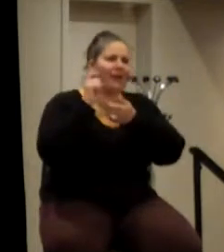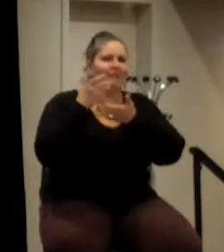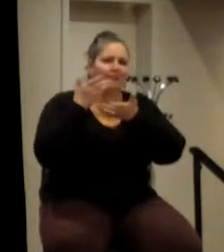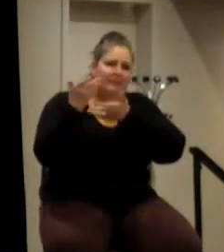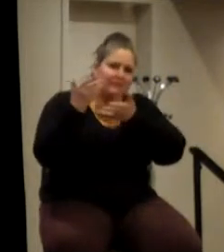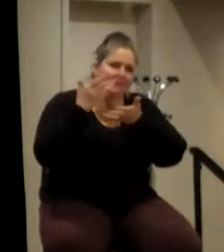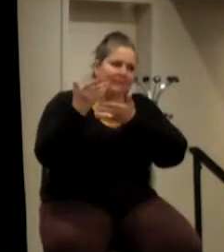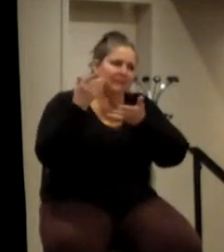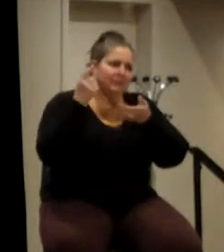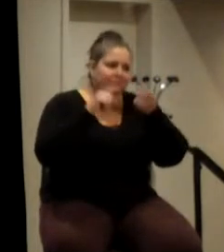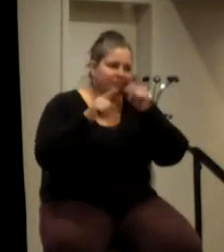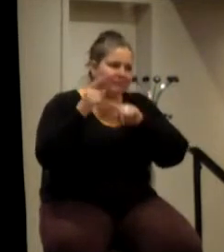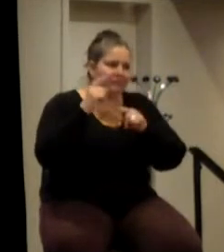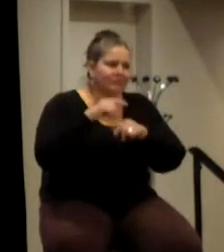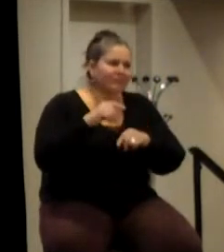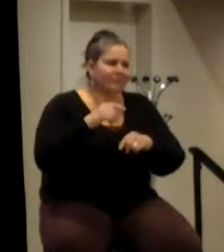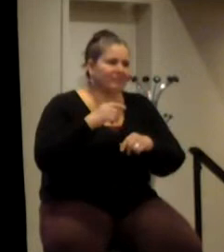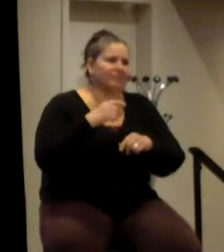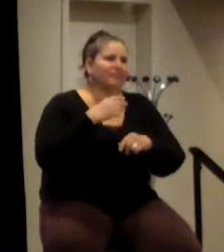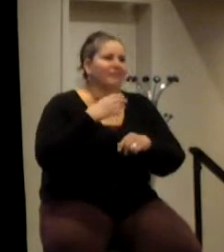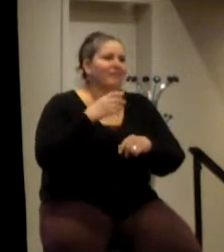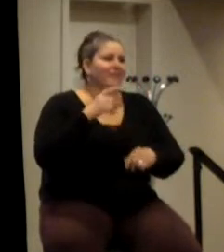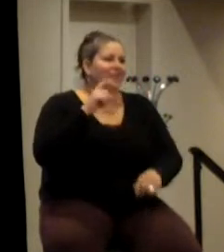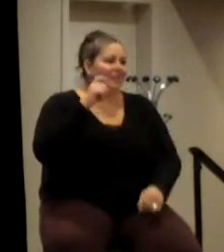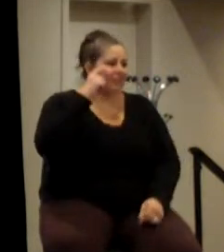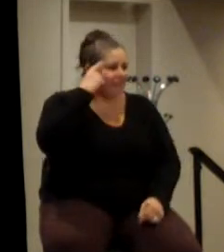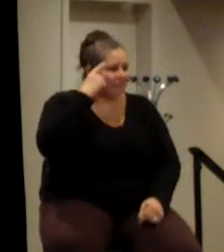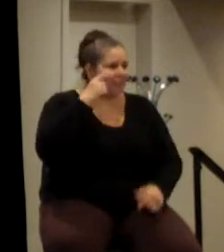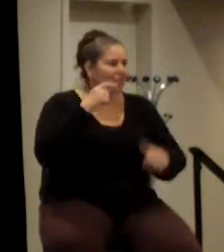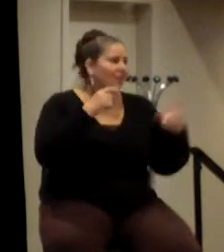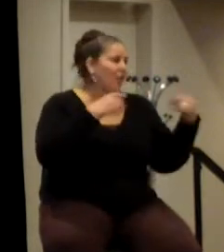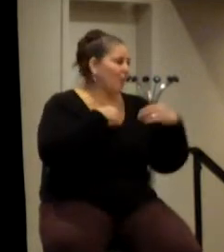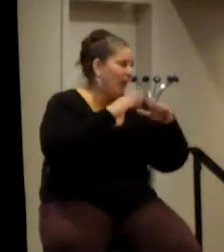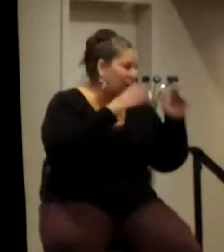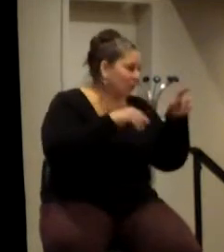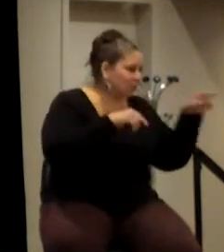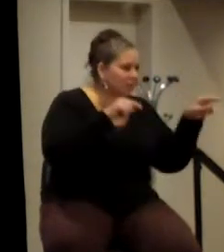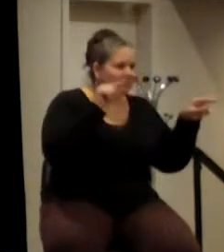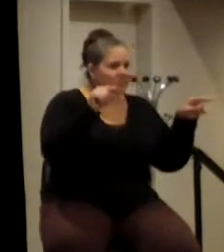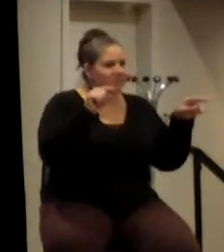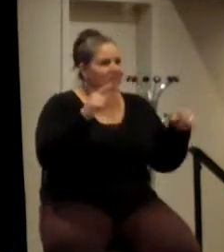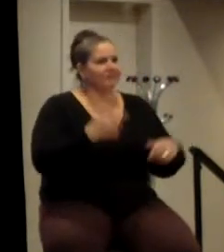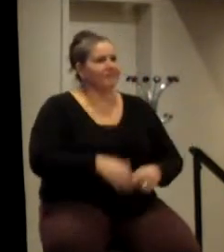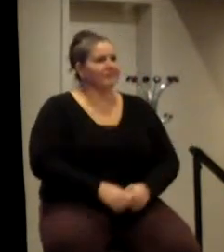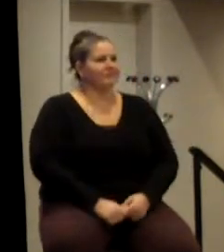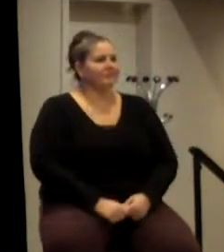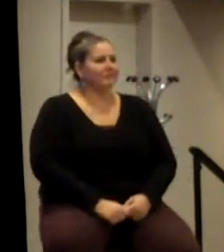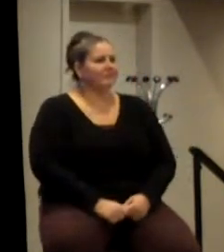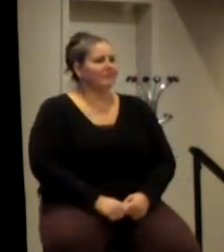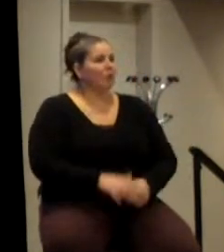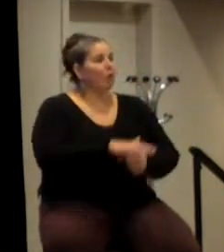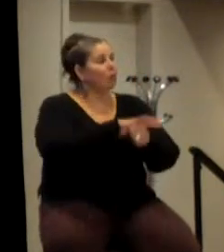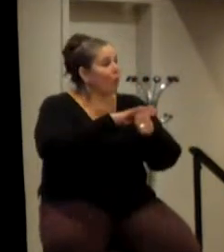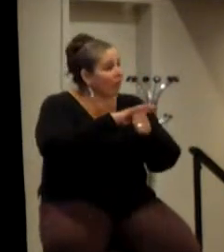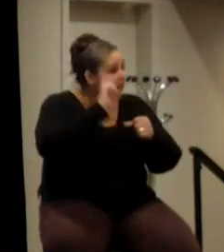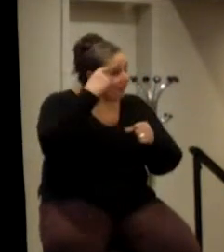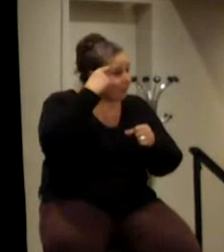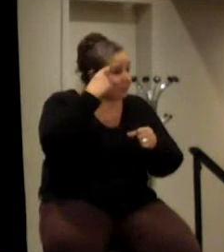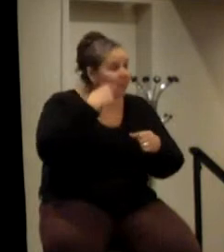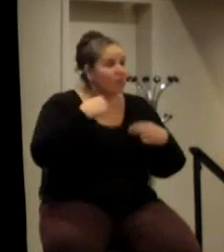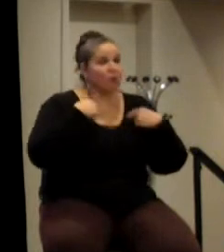one of them, the governor being another, and then I have my partners in the local government and all my human service agencies. So I'm not going